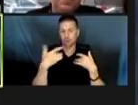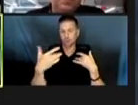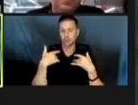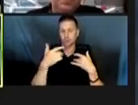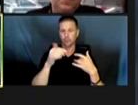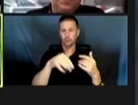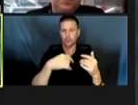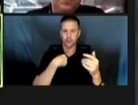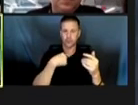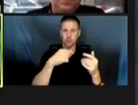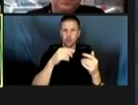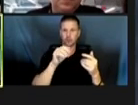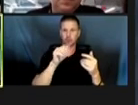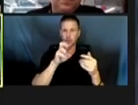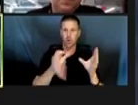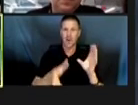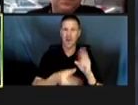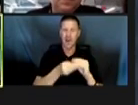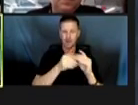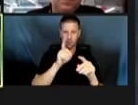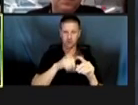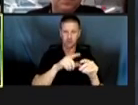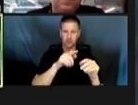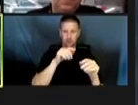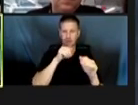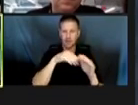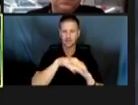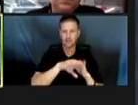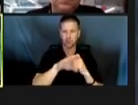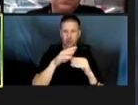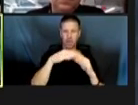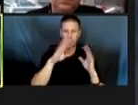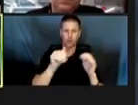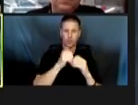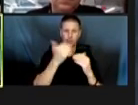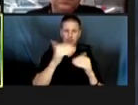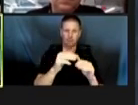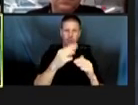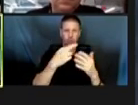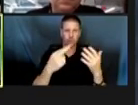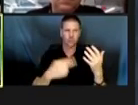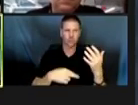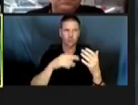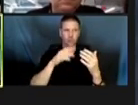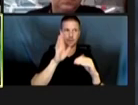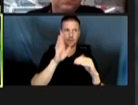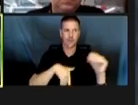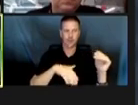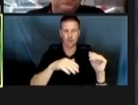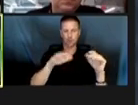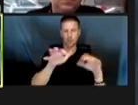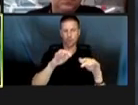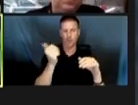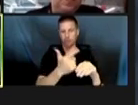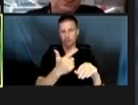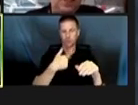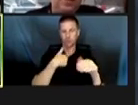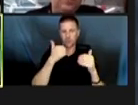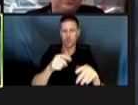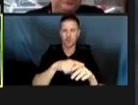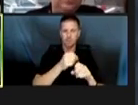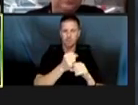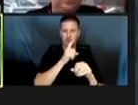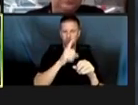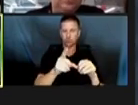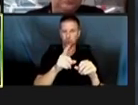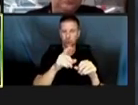we are adding to the inaccessible housing with our limited resources, as opposed to doing everything we can to make sure